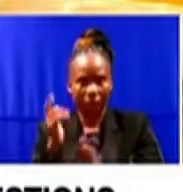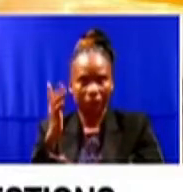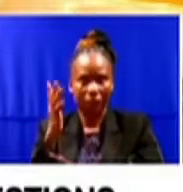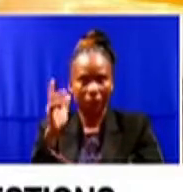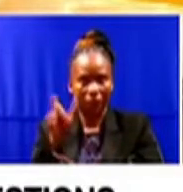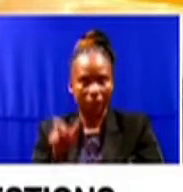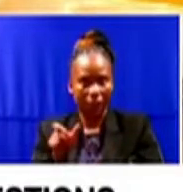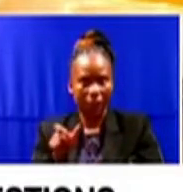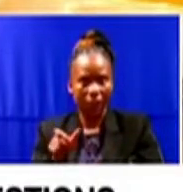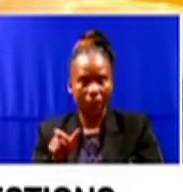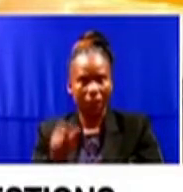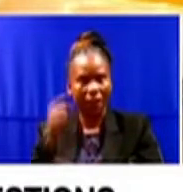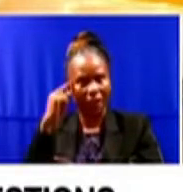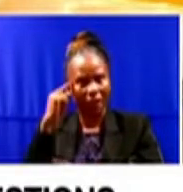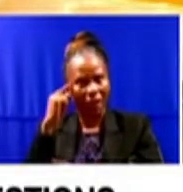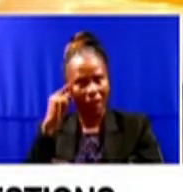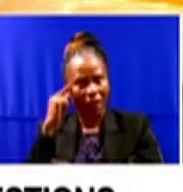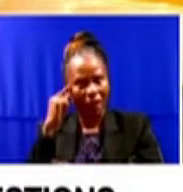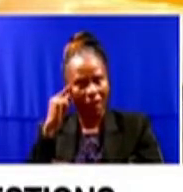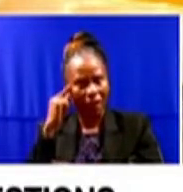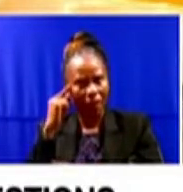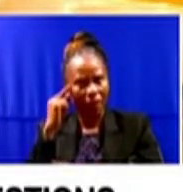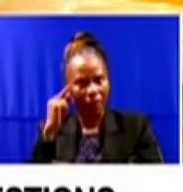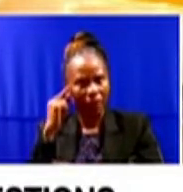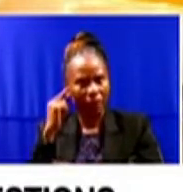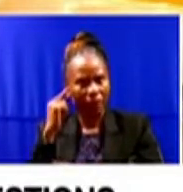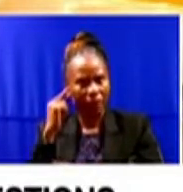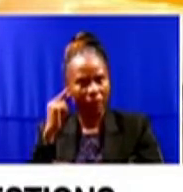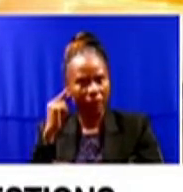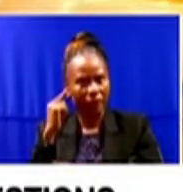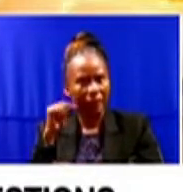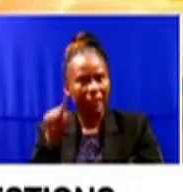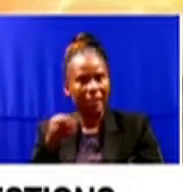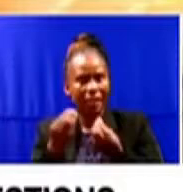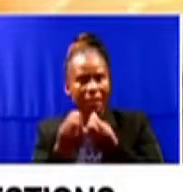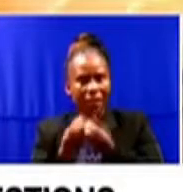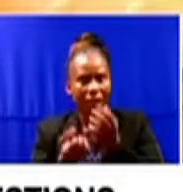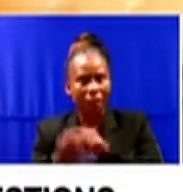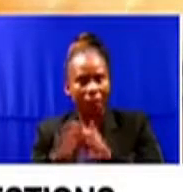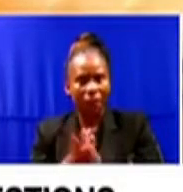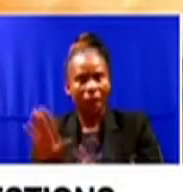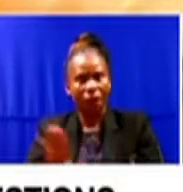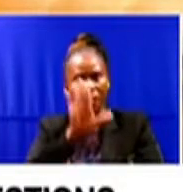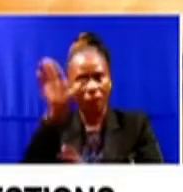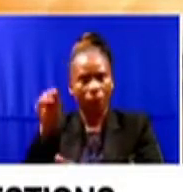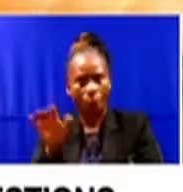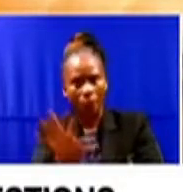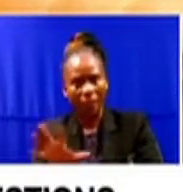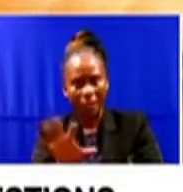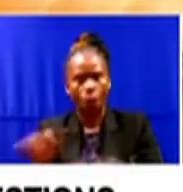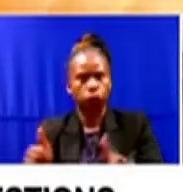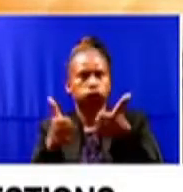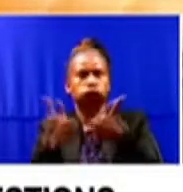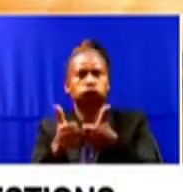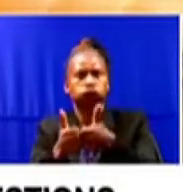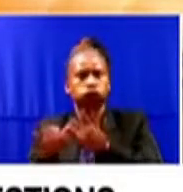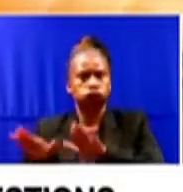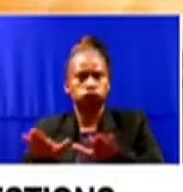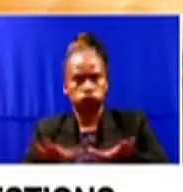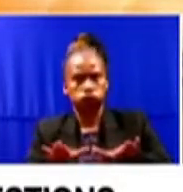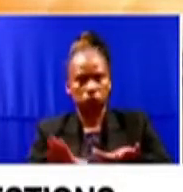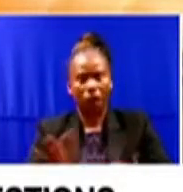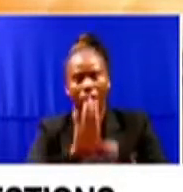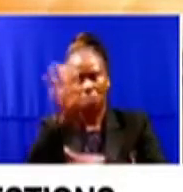of insurgents which are carried out throughout the African continent. They do destabilize the development of the African continent. How can